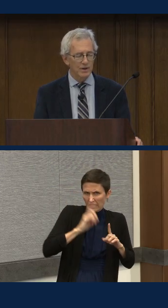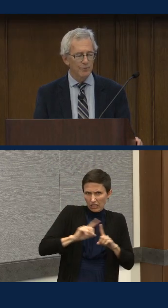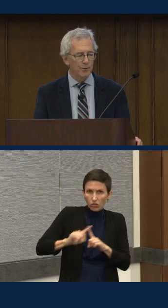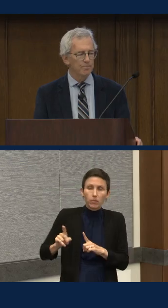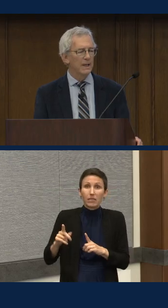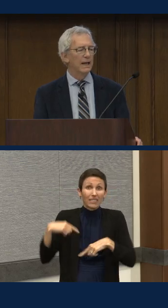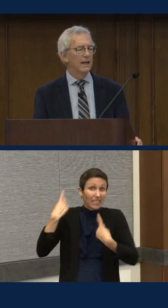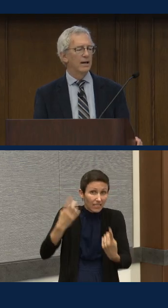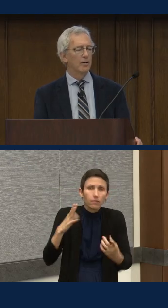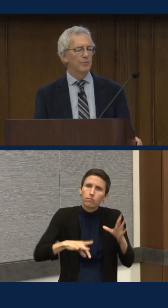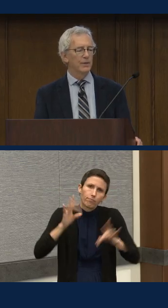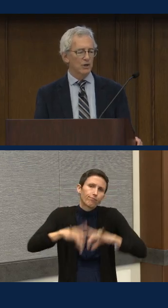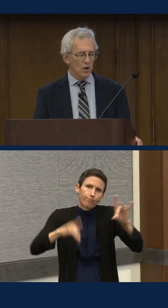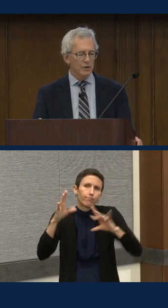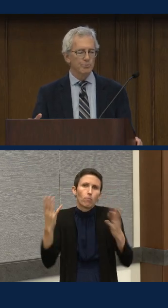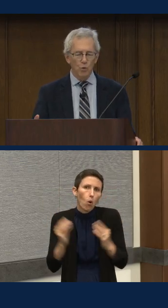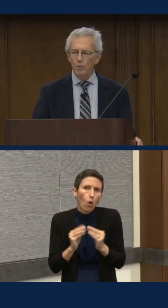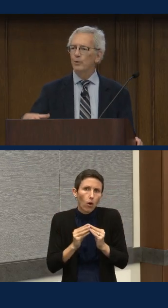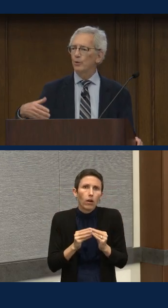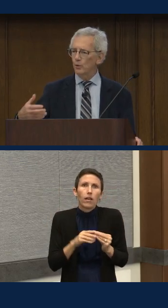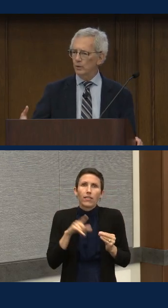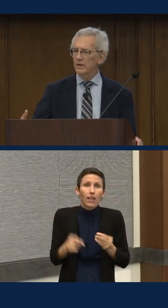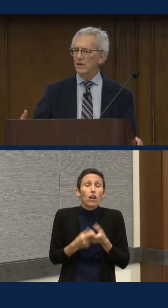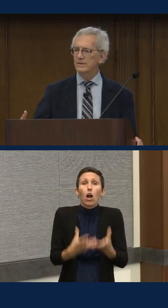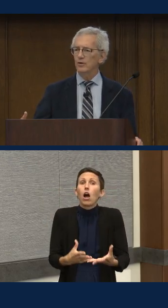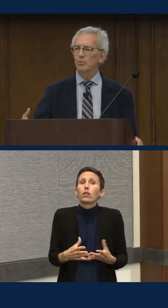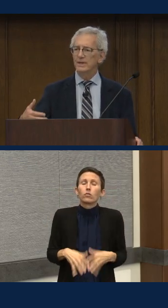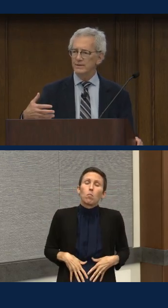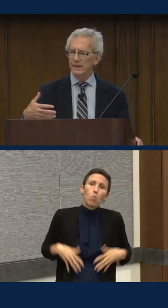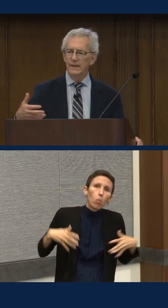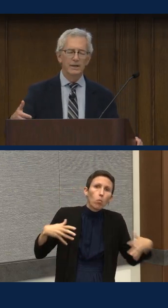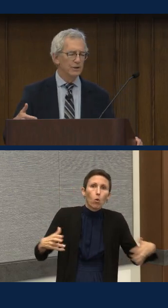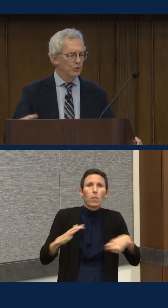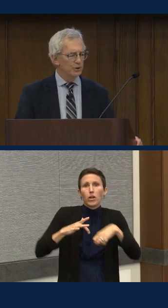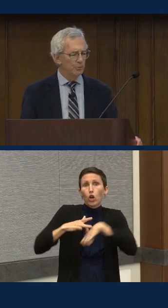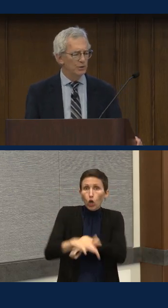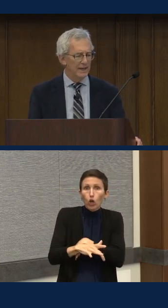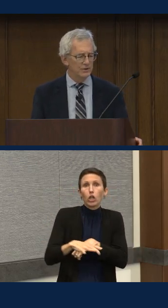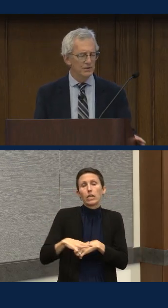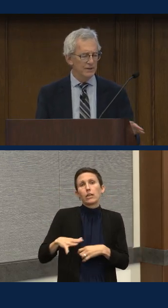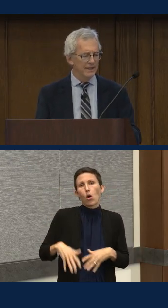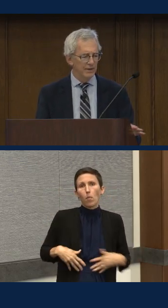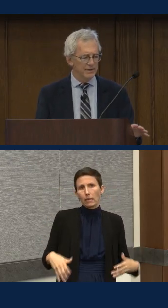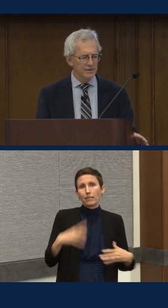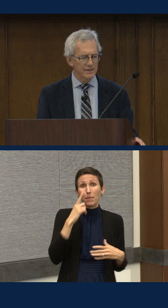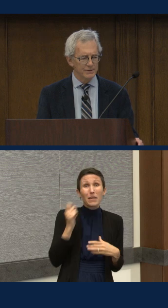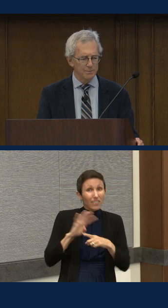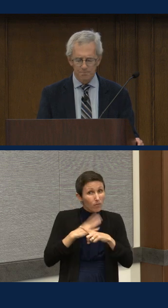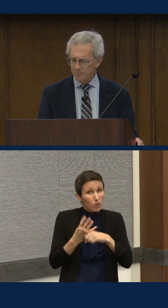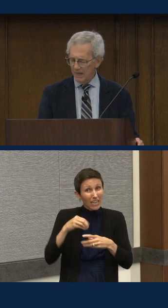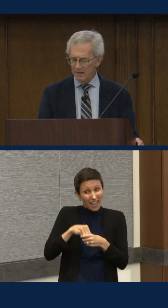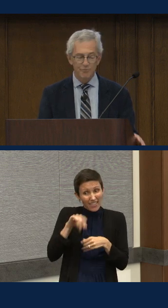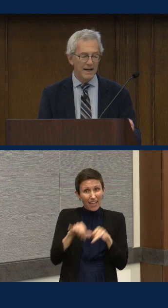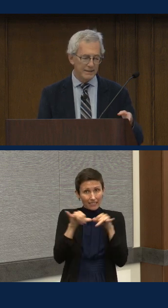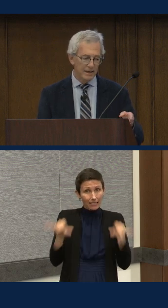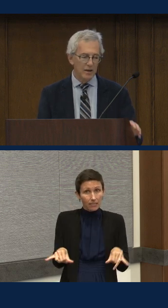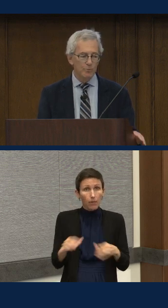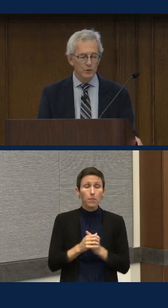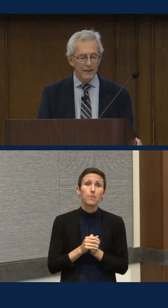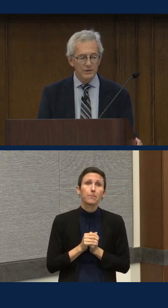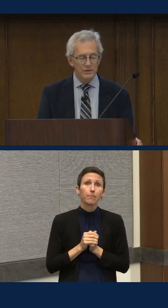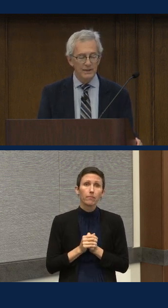been discovered that cause morbid early onset obesity due to mutations in this system. And in